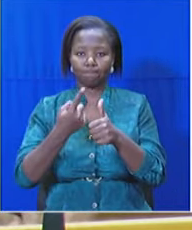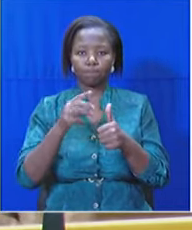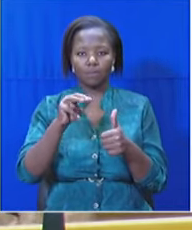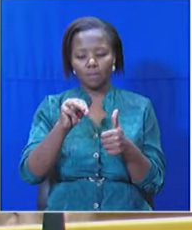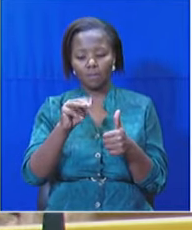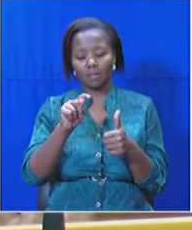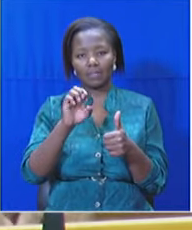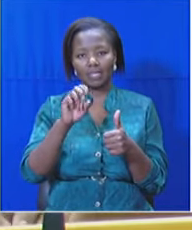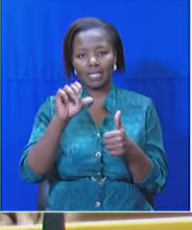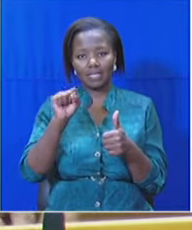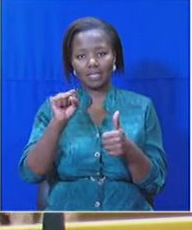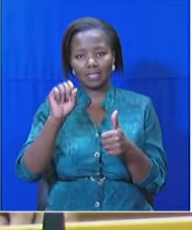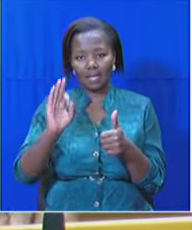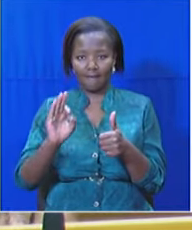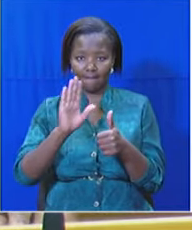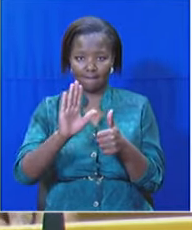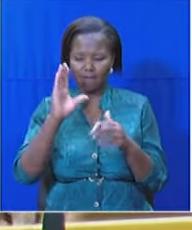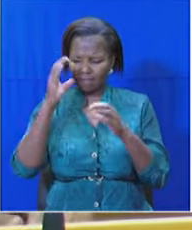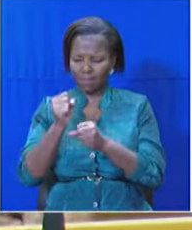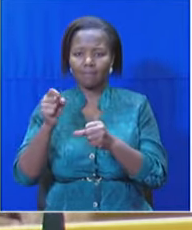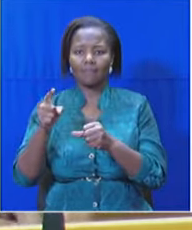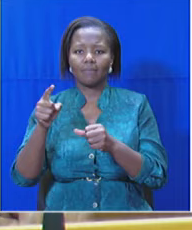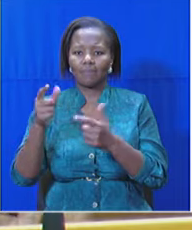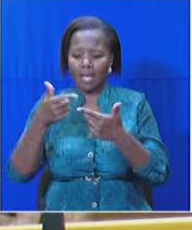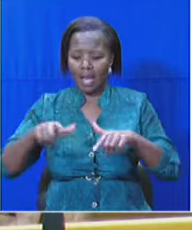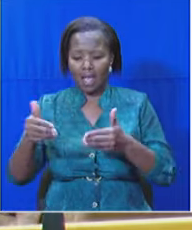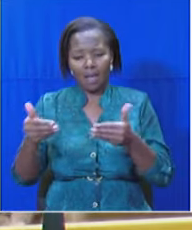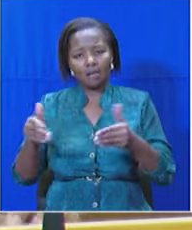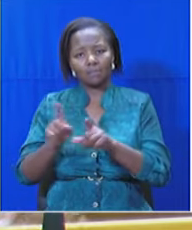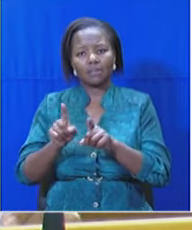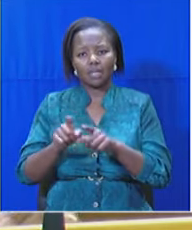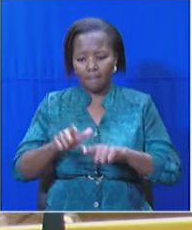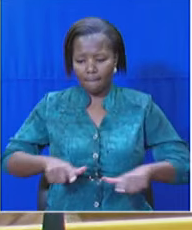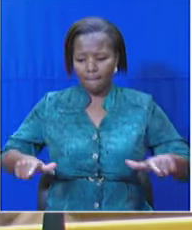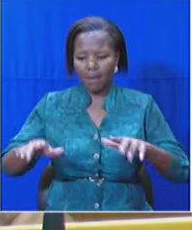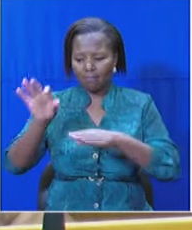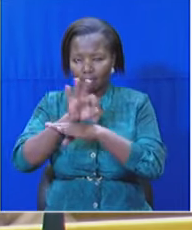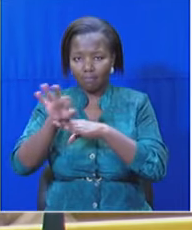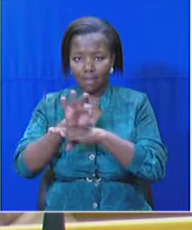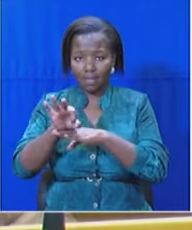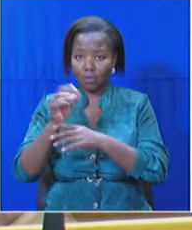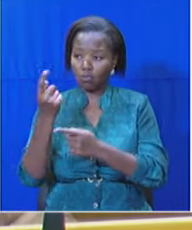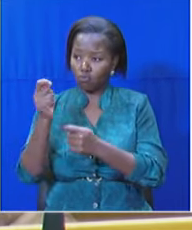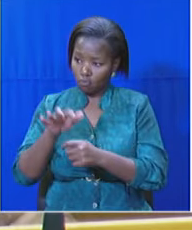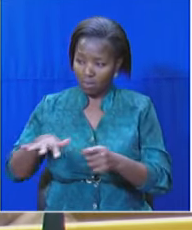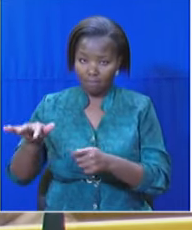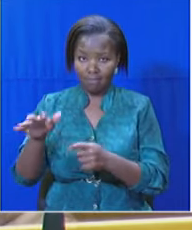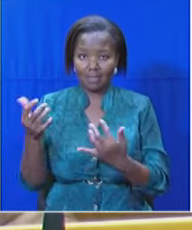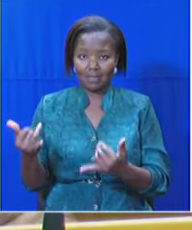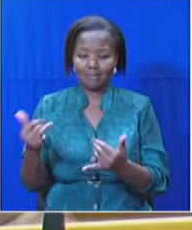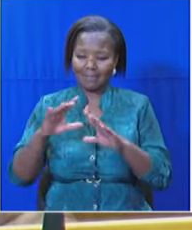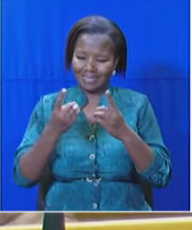emphasized the improvement of land administration and spatial planning for integrated development in rural areas. The department is still lacking